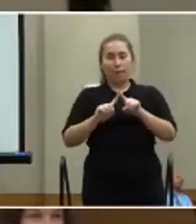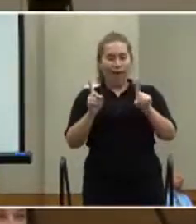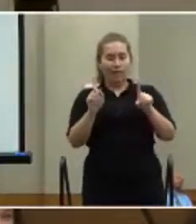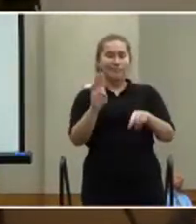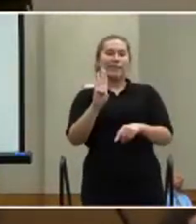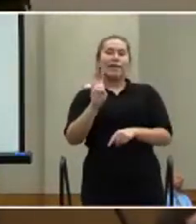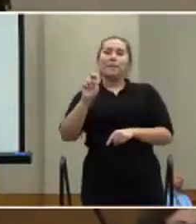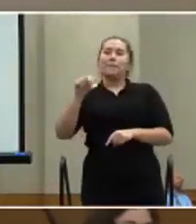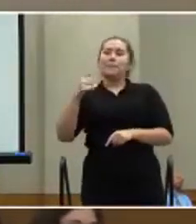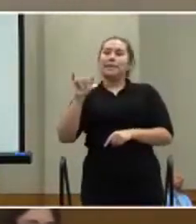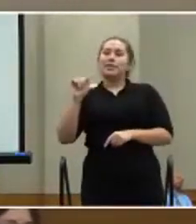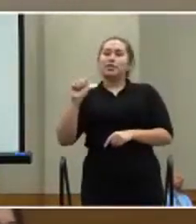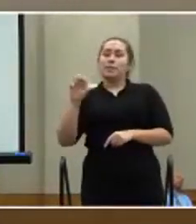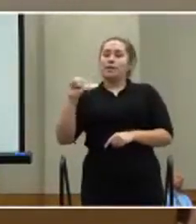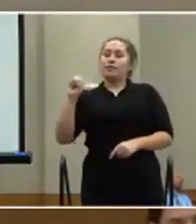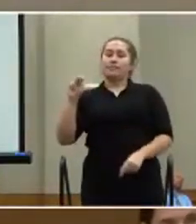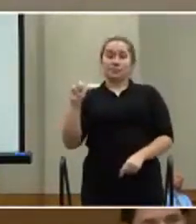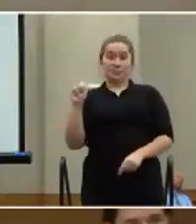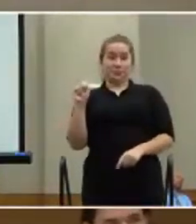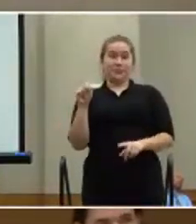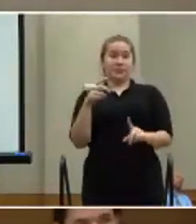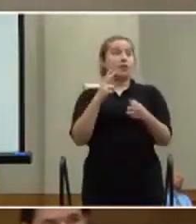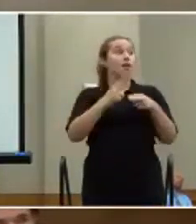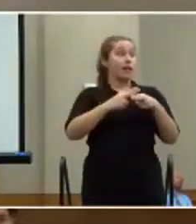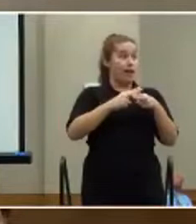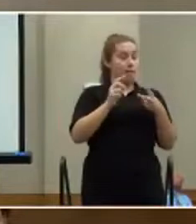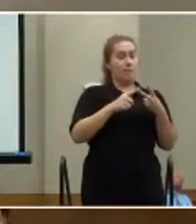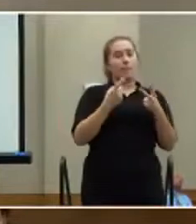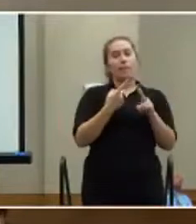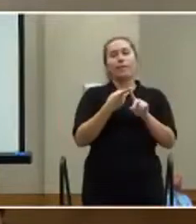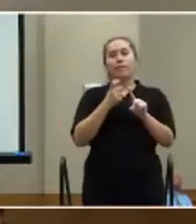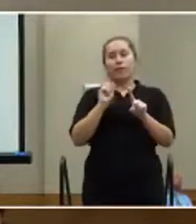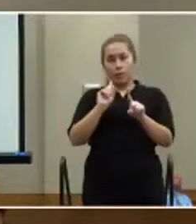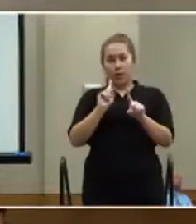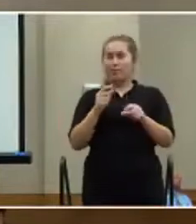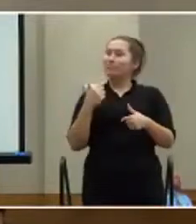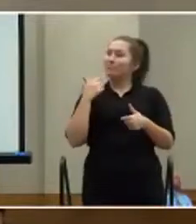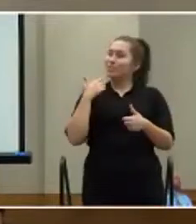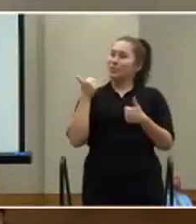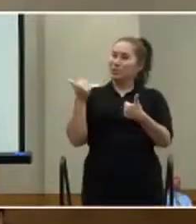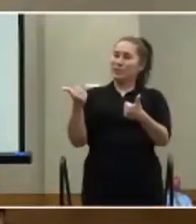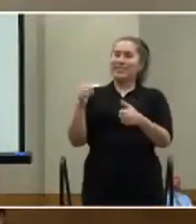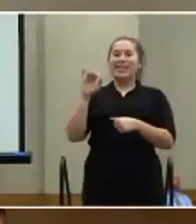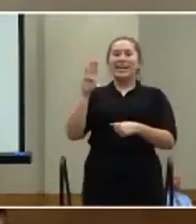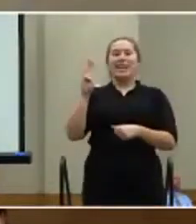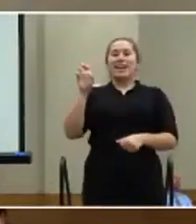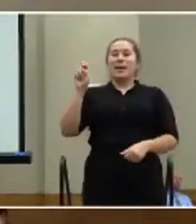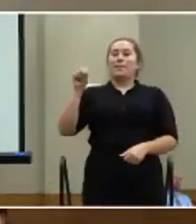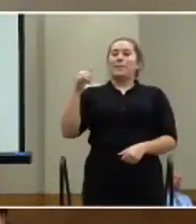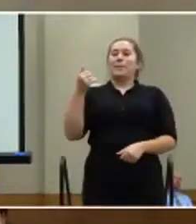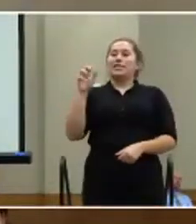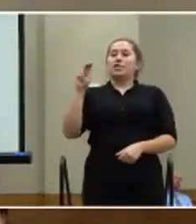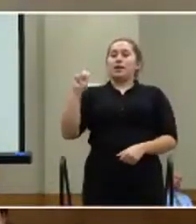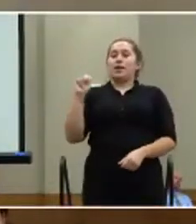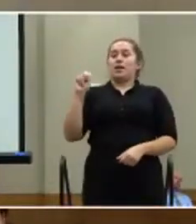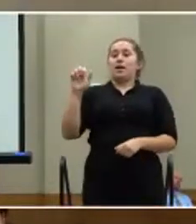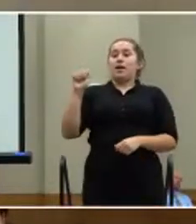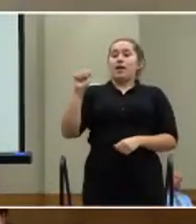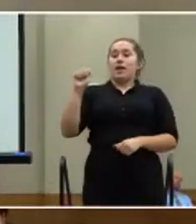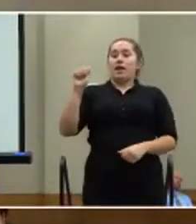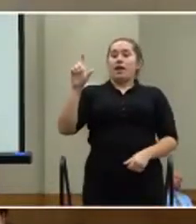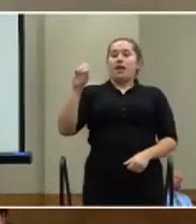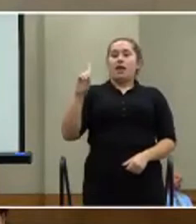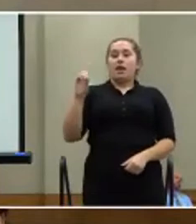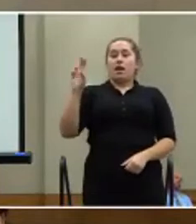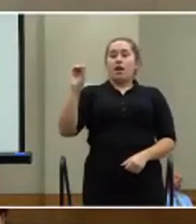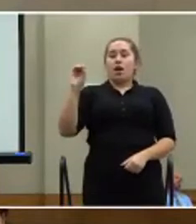I'll have you lead. Your name and where you're from, sir. Sounds good. Thanks, Greg. Benjamin Nadolski, Knoxville, Tennessee, public member.